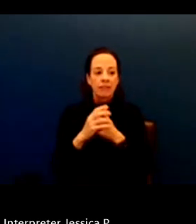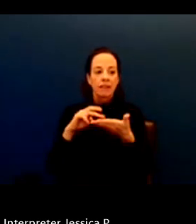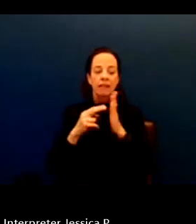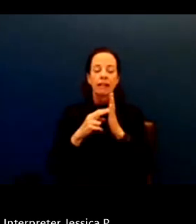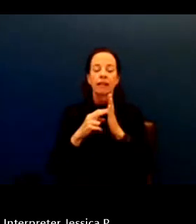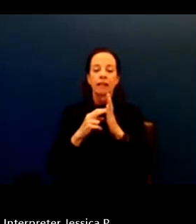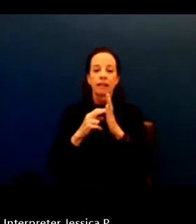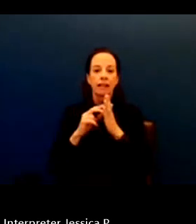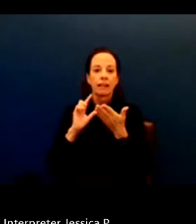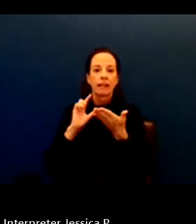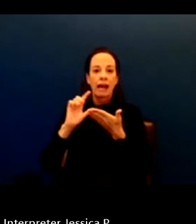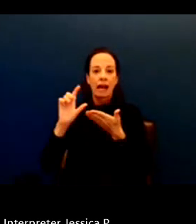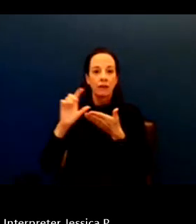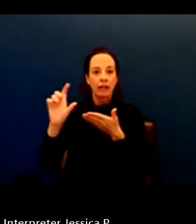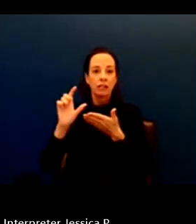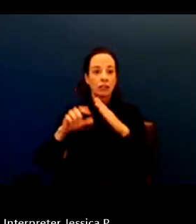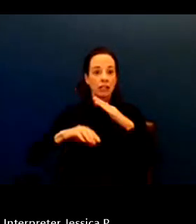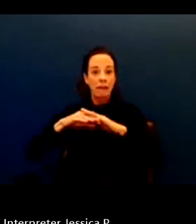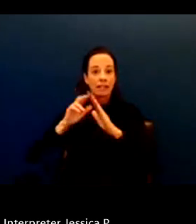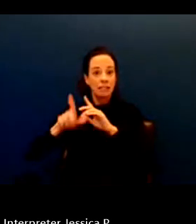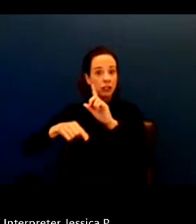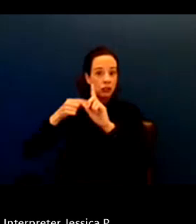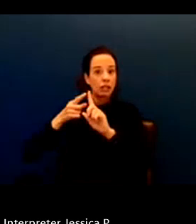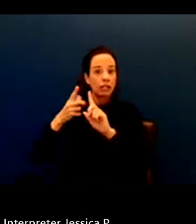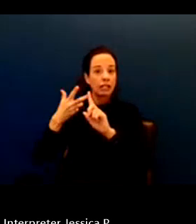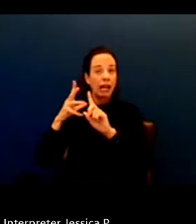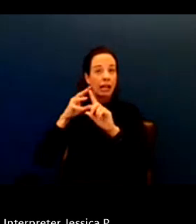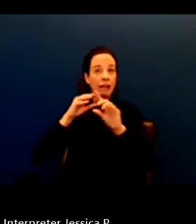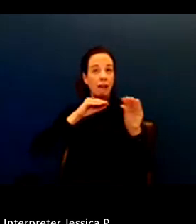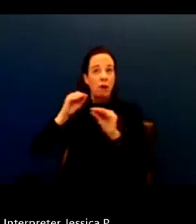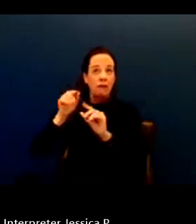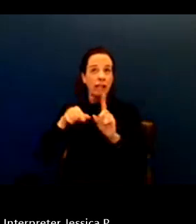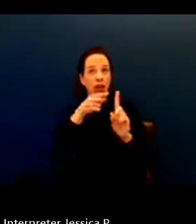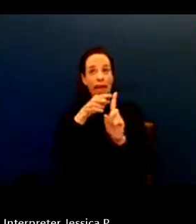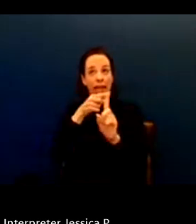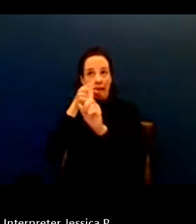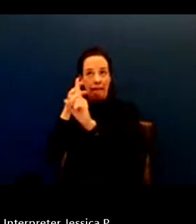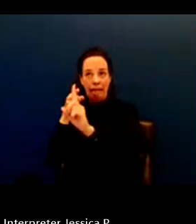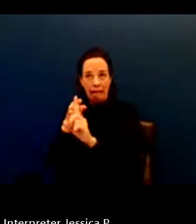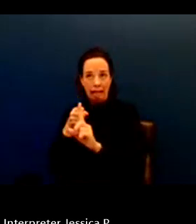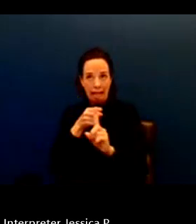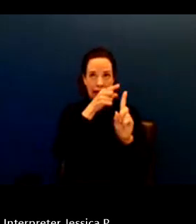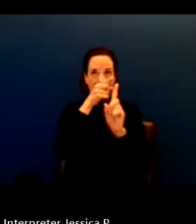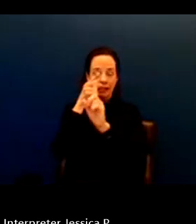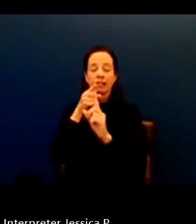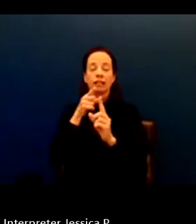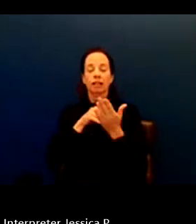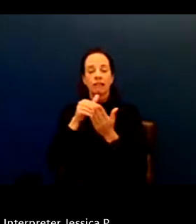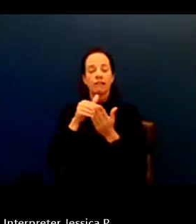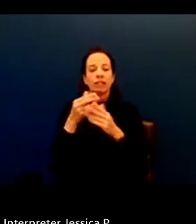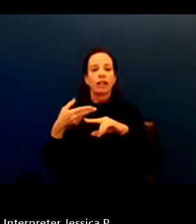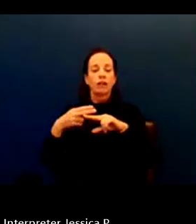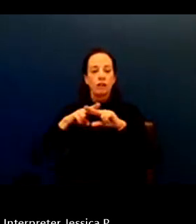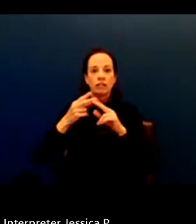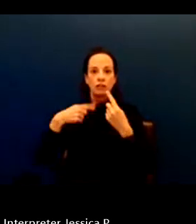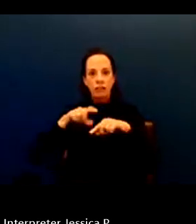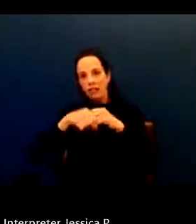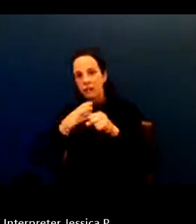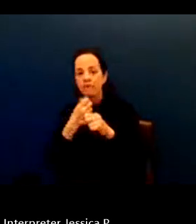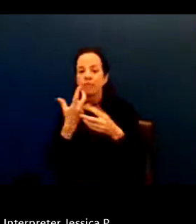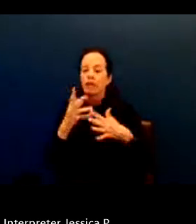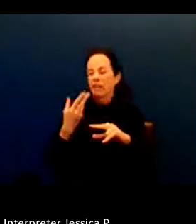capacity target is kind of a moving target. It often increases throughout the year. We've already increased it,